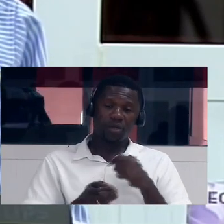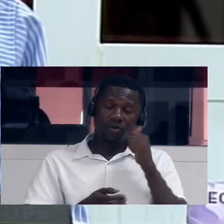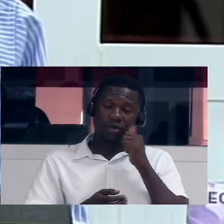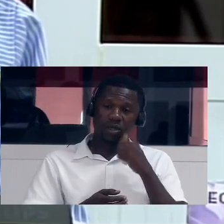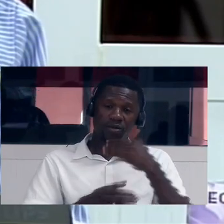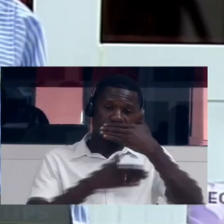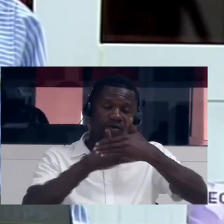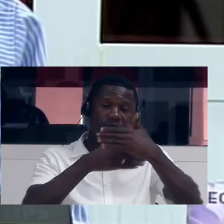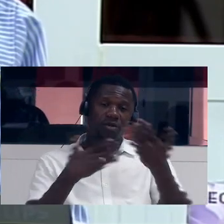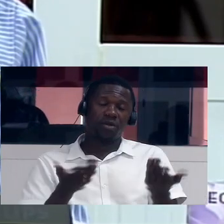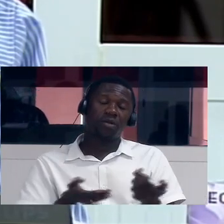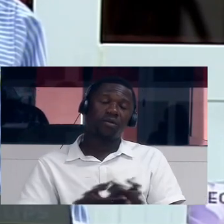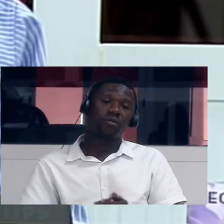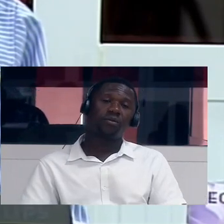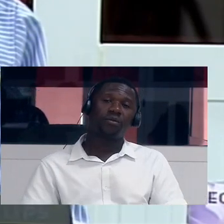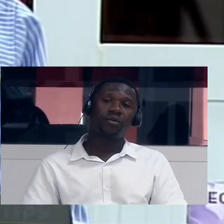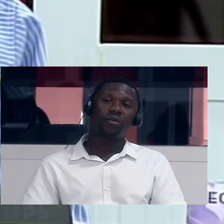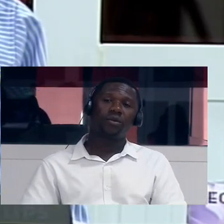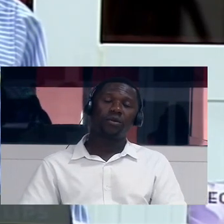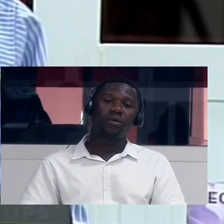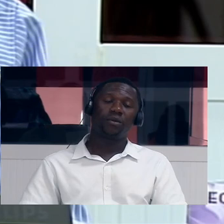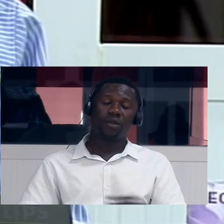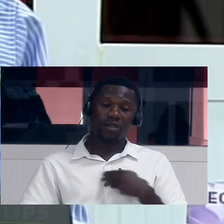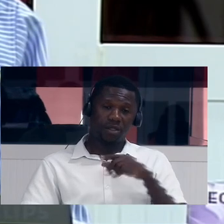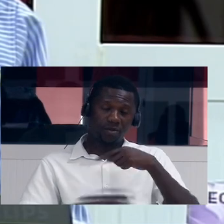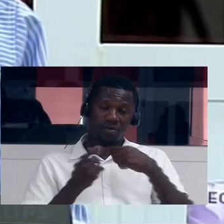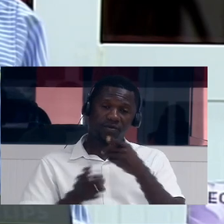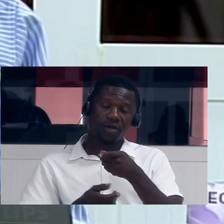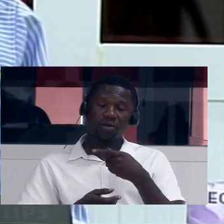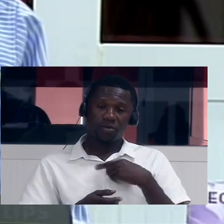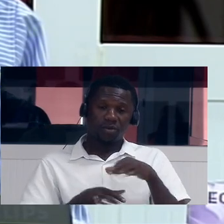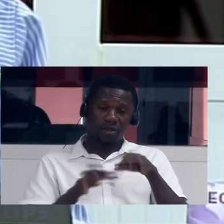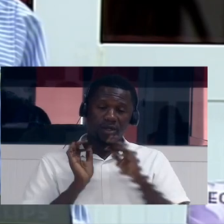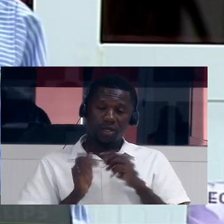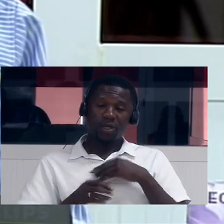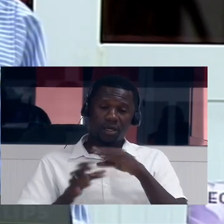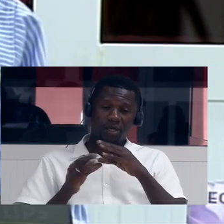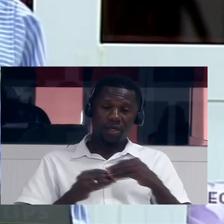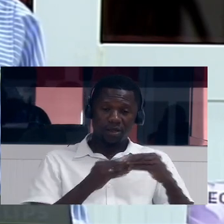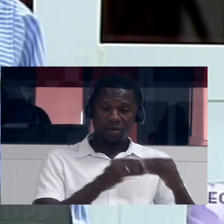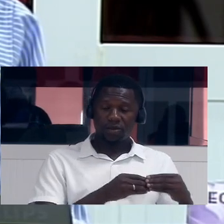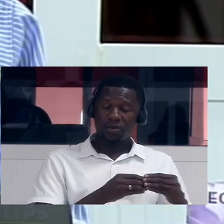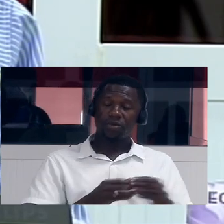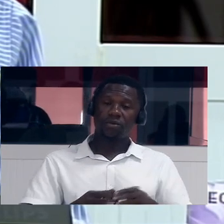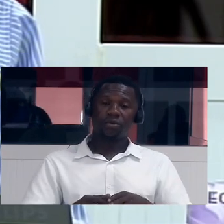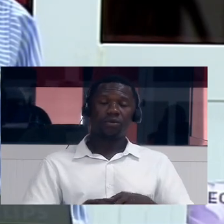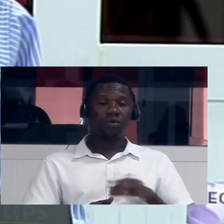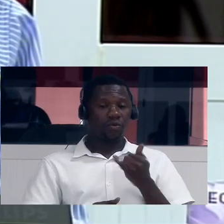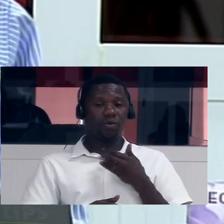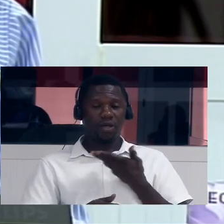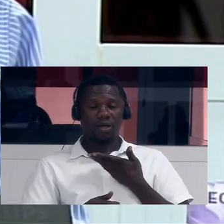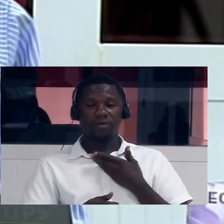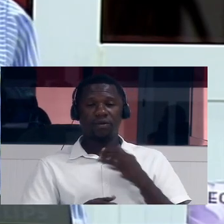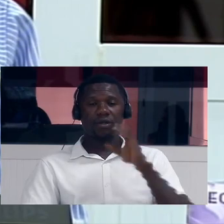as a result of that, did you take any action? Well, we got the CID to